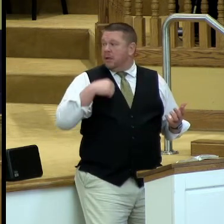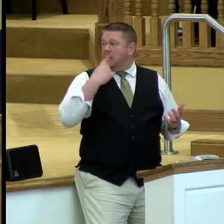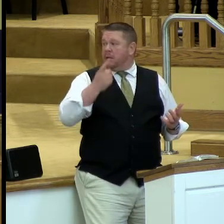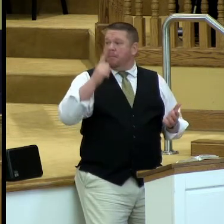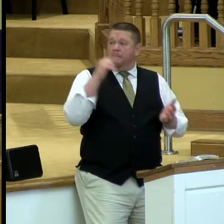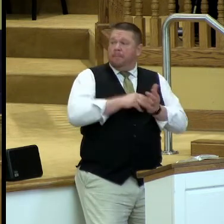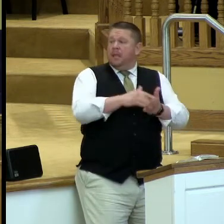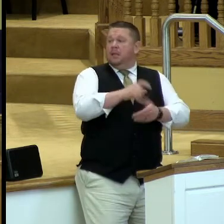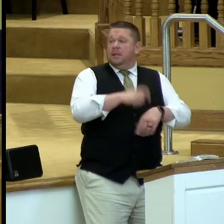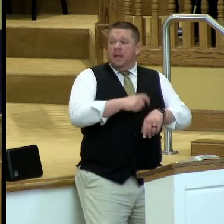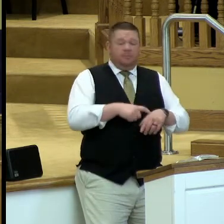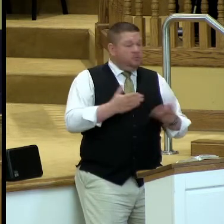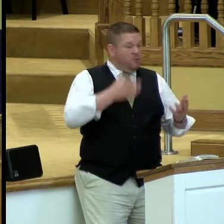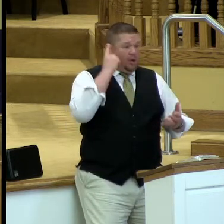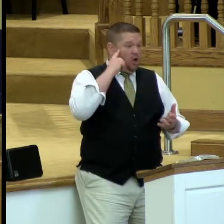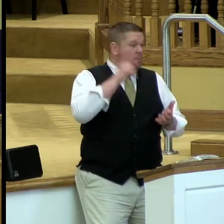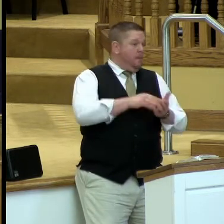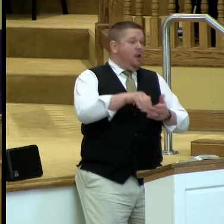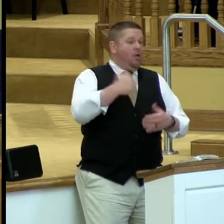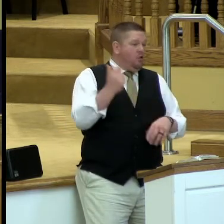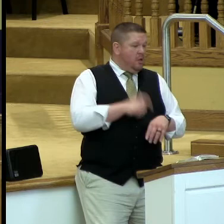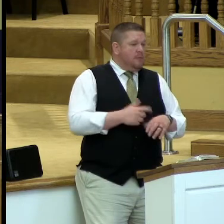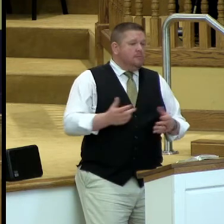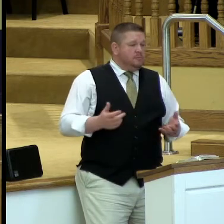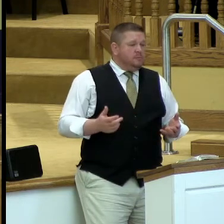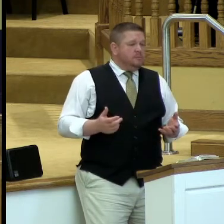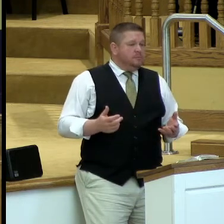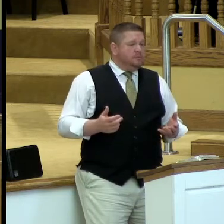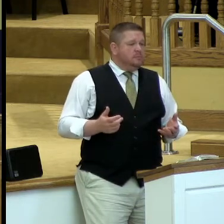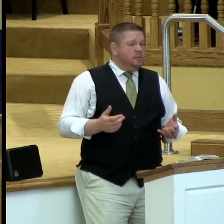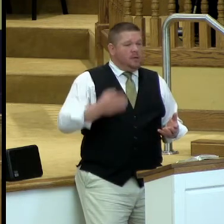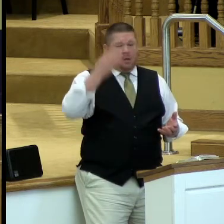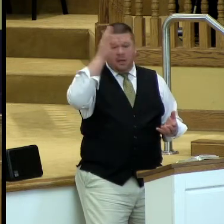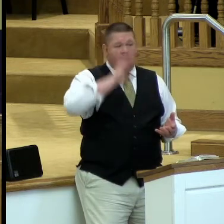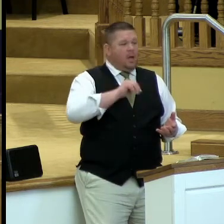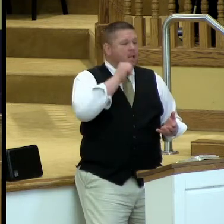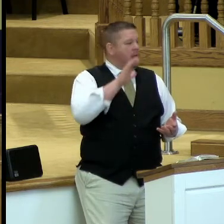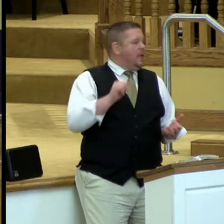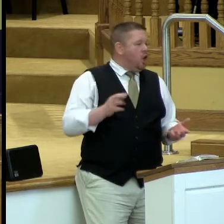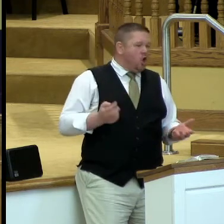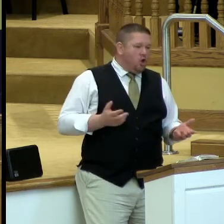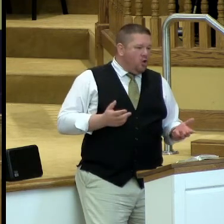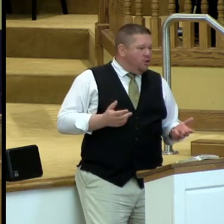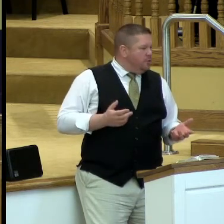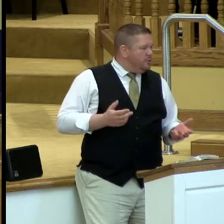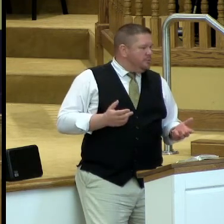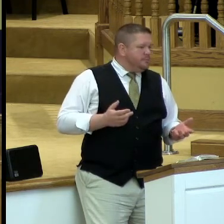Like I've said a million times, you're probably going to hear it a million other. God doesn't care.